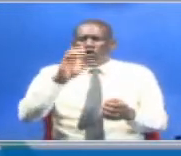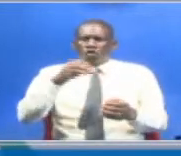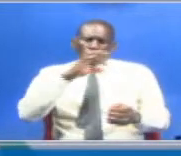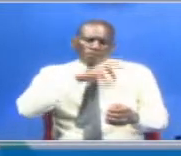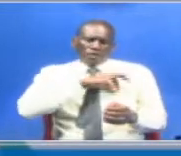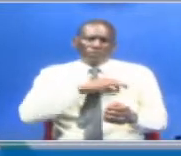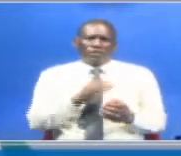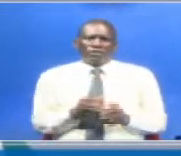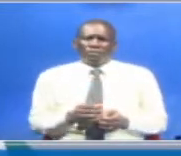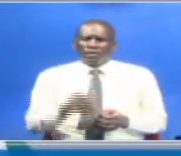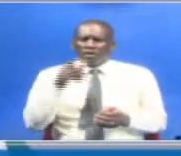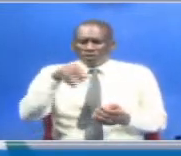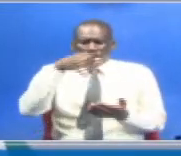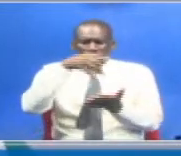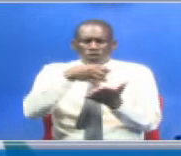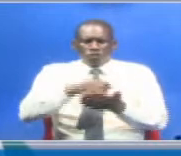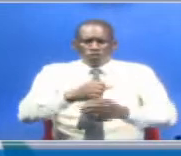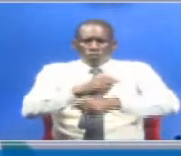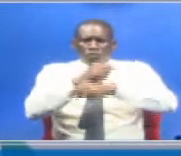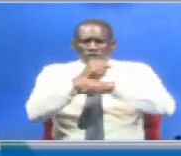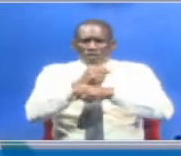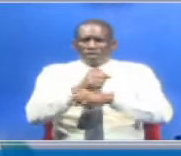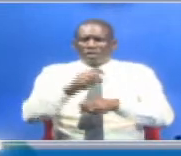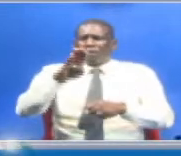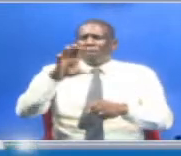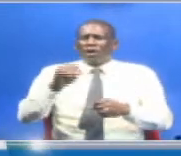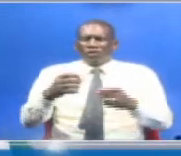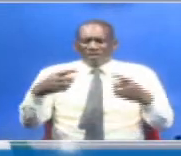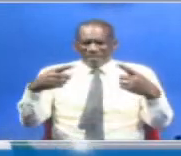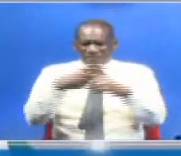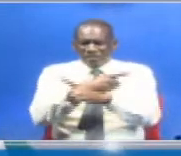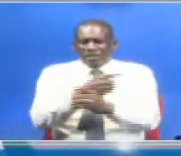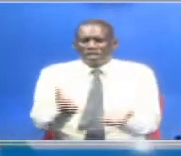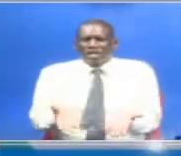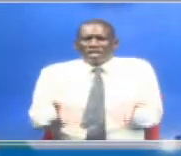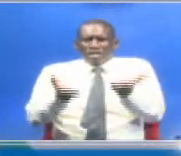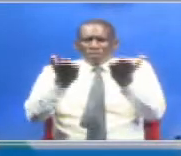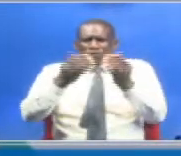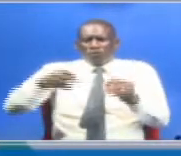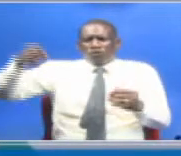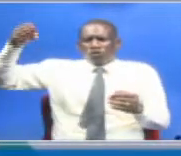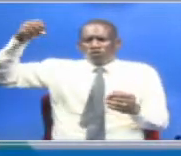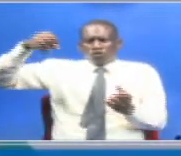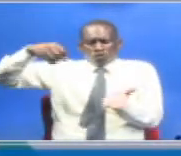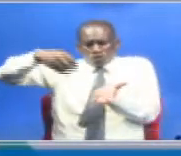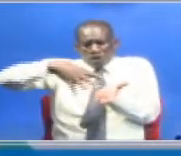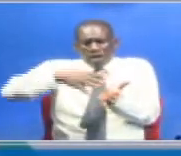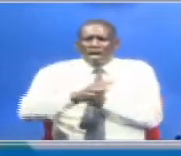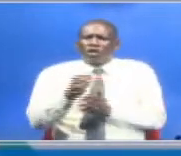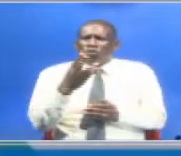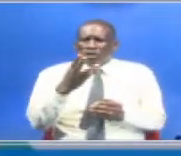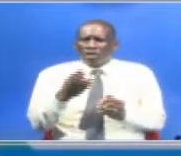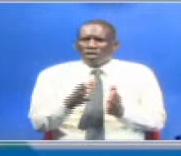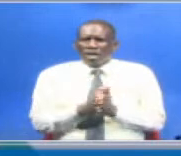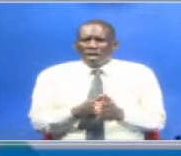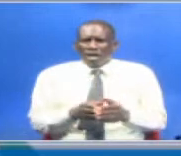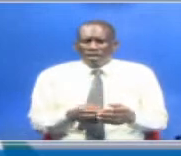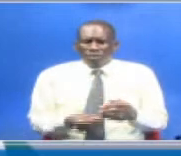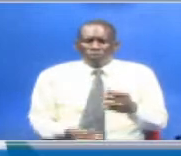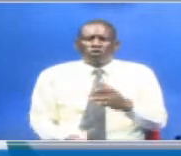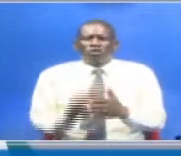This includes protecting biodiversity, improving soil and water, and boosting jobs and livelihoods for